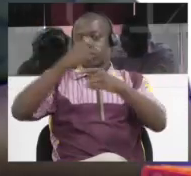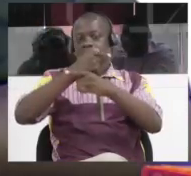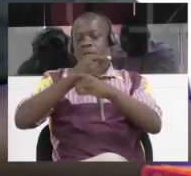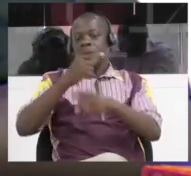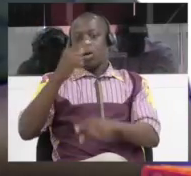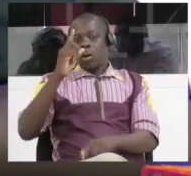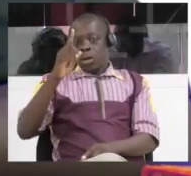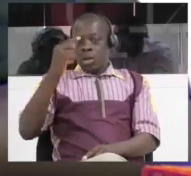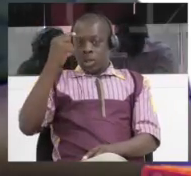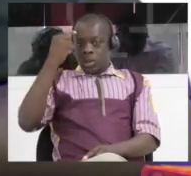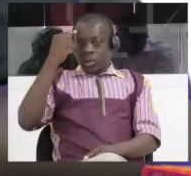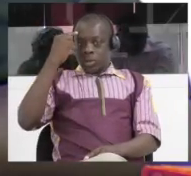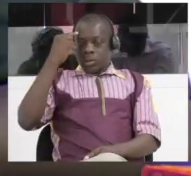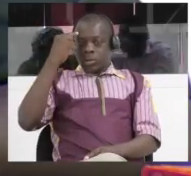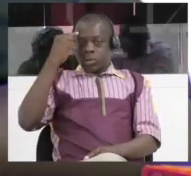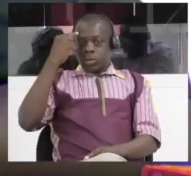think